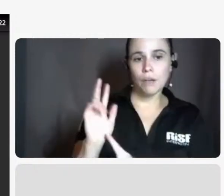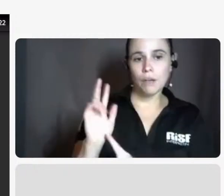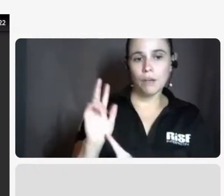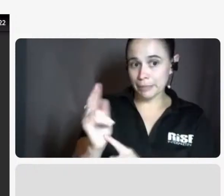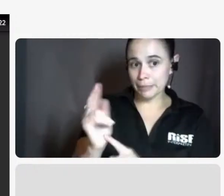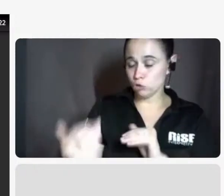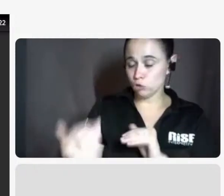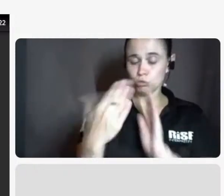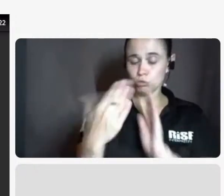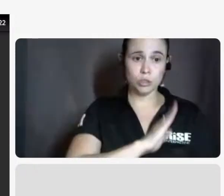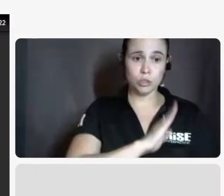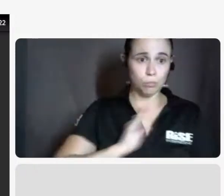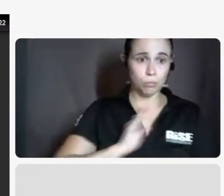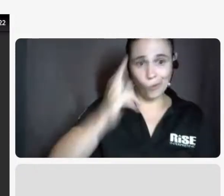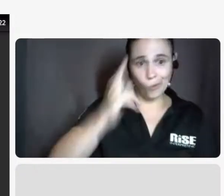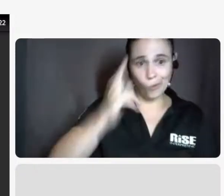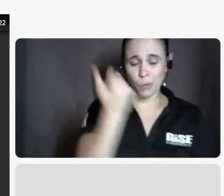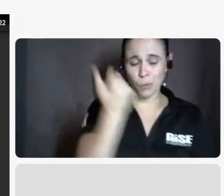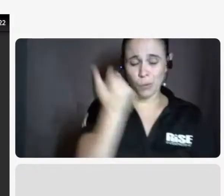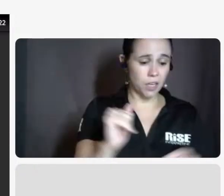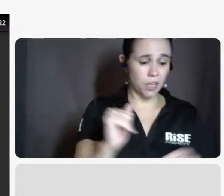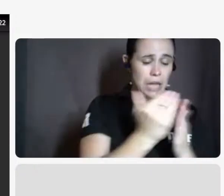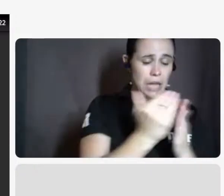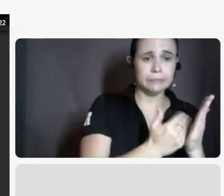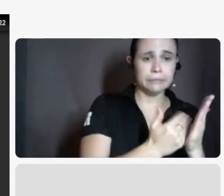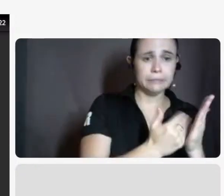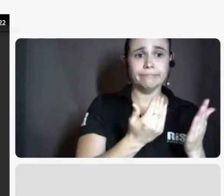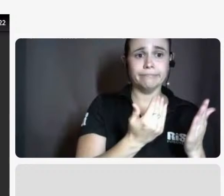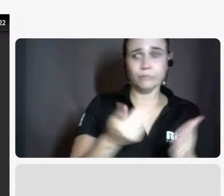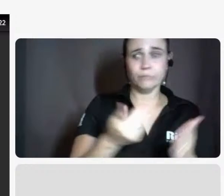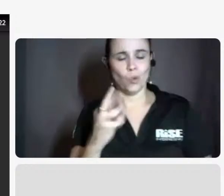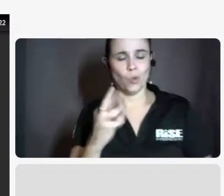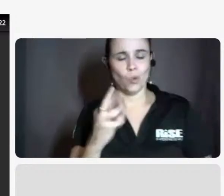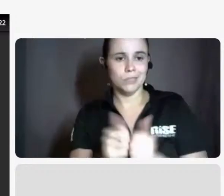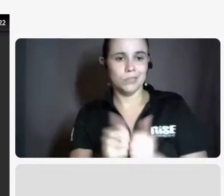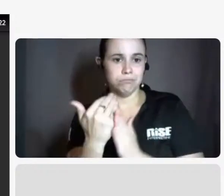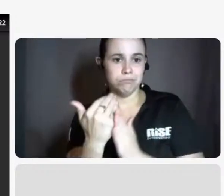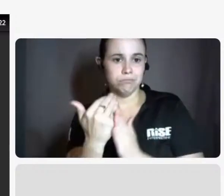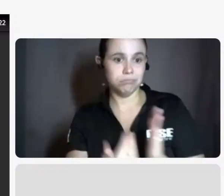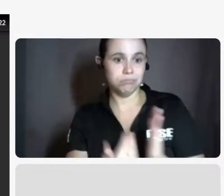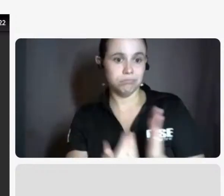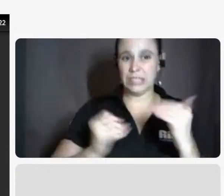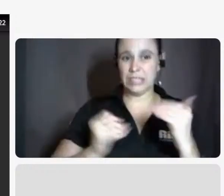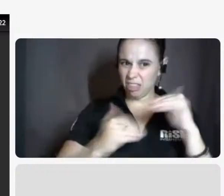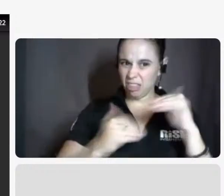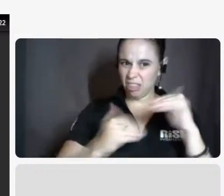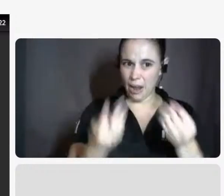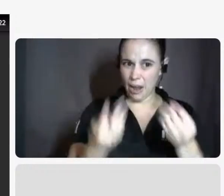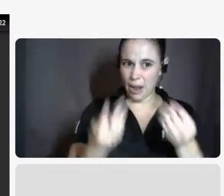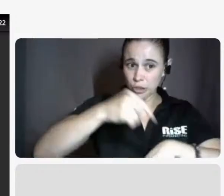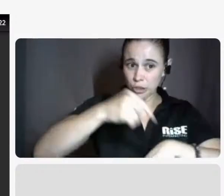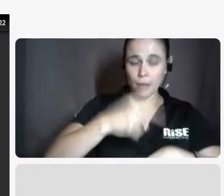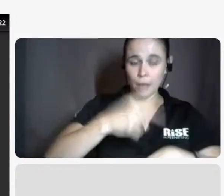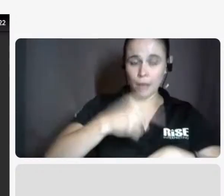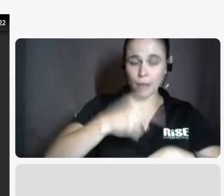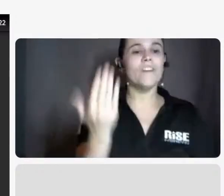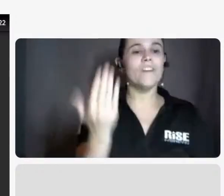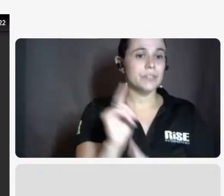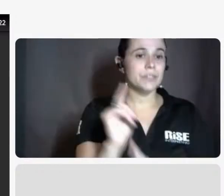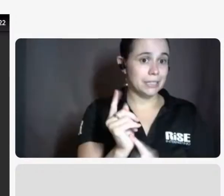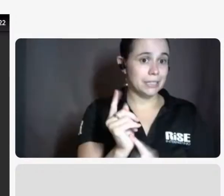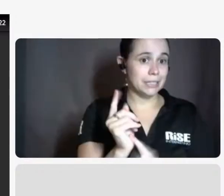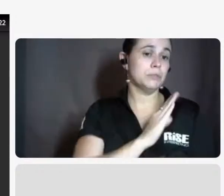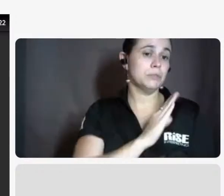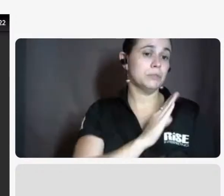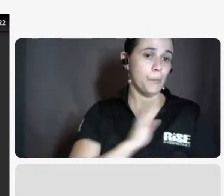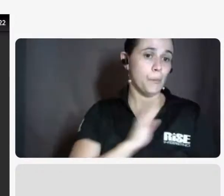shall limit the total time for public input on each item to 15 minutes. With board consent, the president may increase or decrease the time allowed